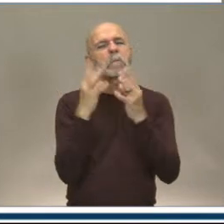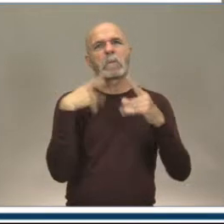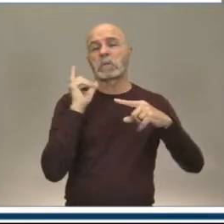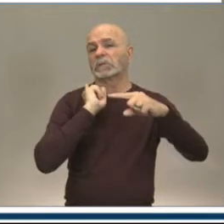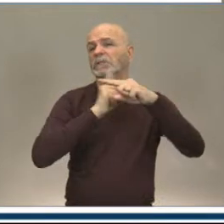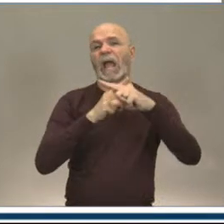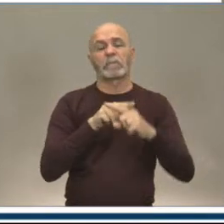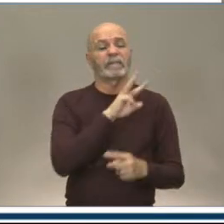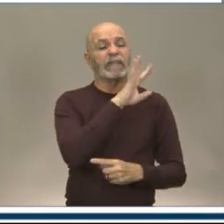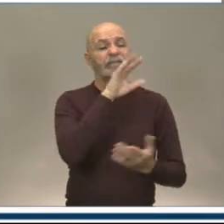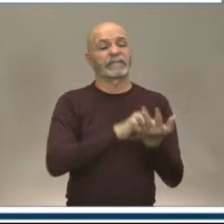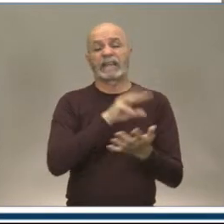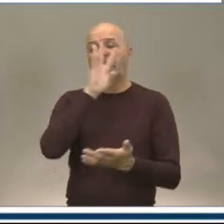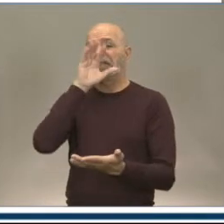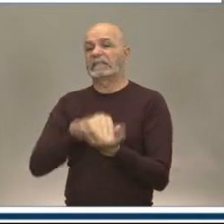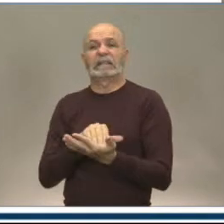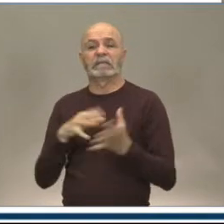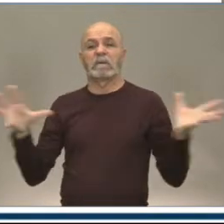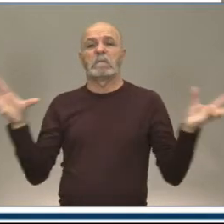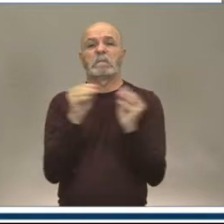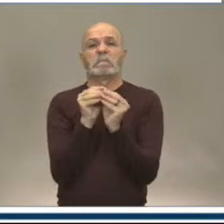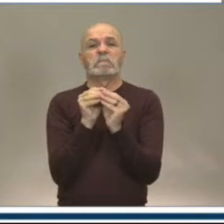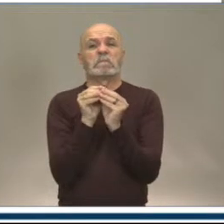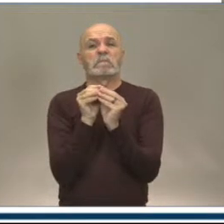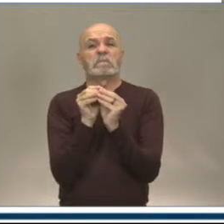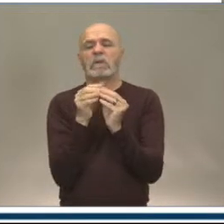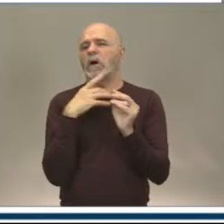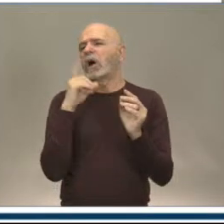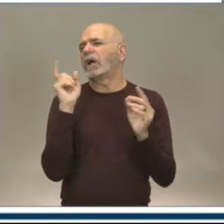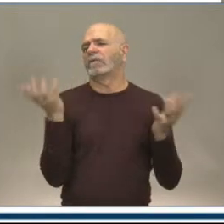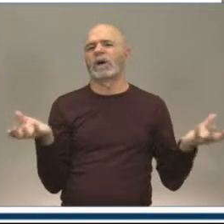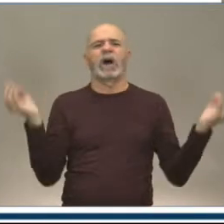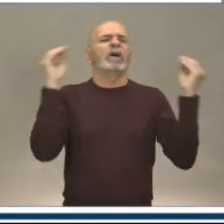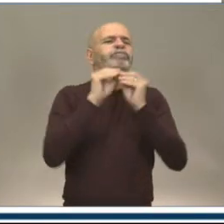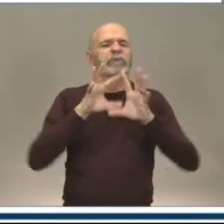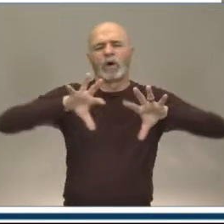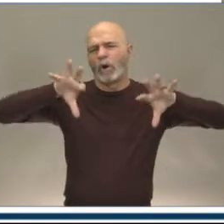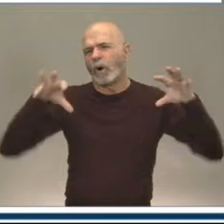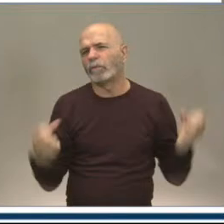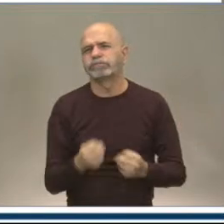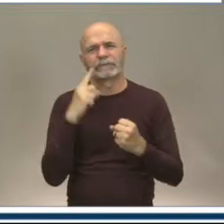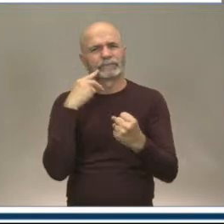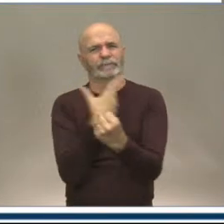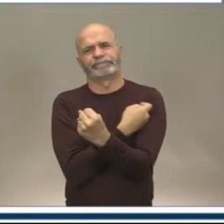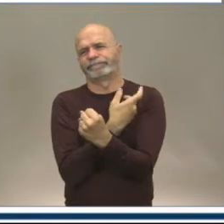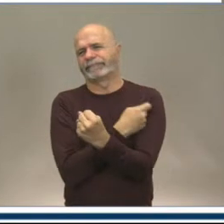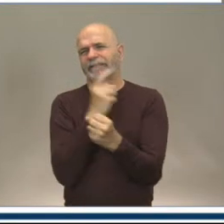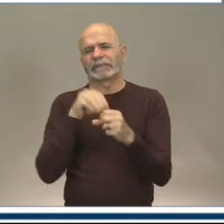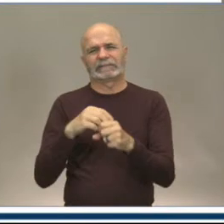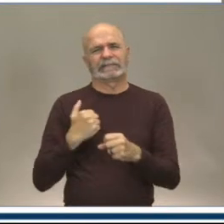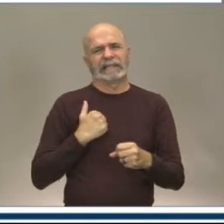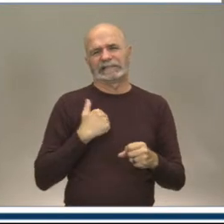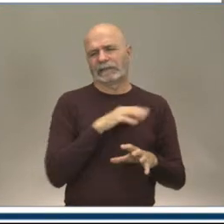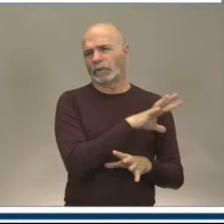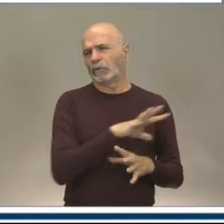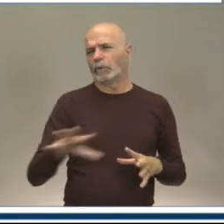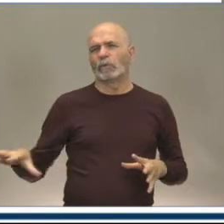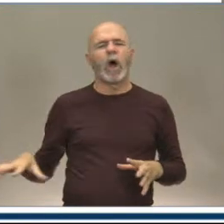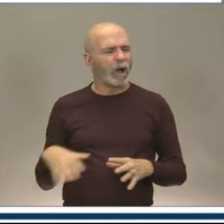at all around vaccine supply. We have lots of vaccine in Canada, and we have every confidence that we'll get the necessary